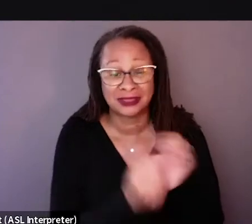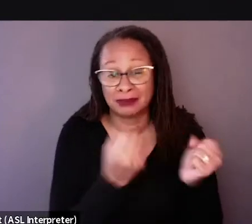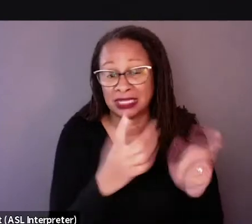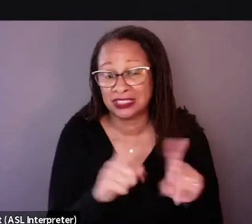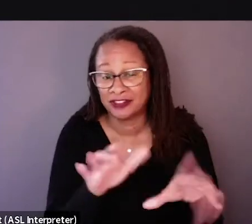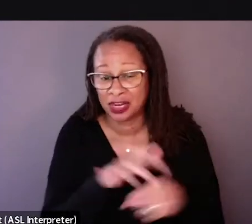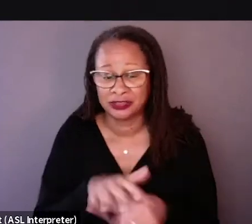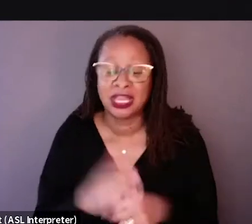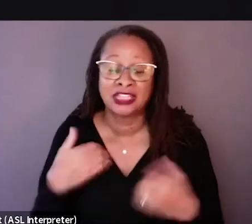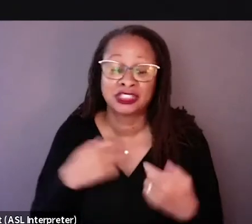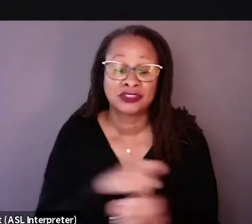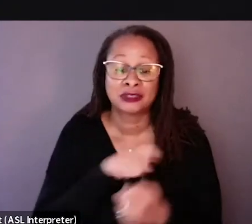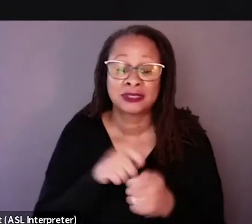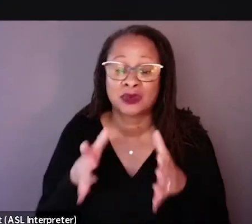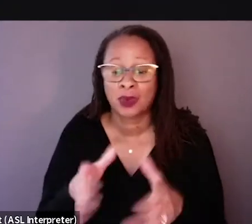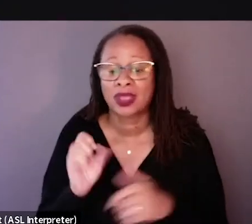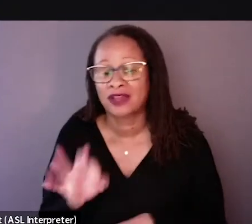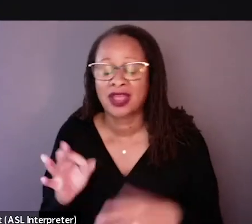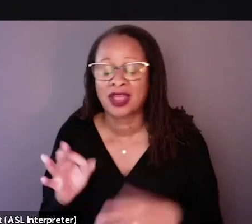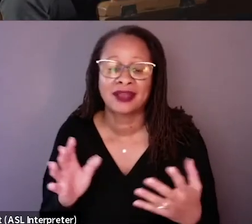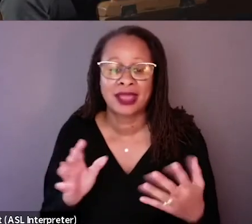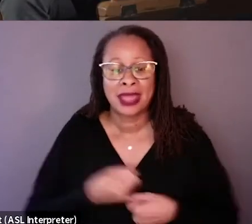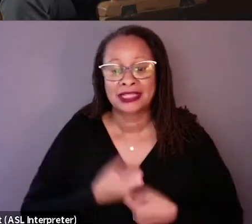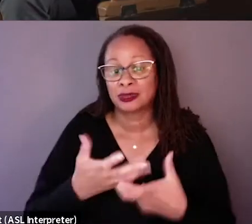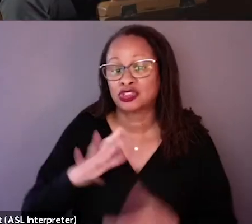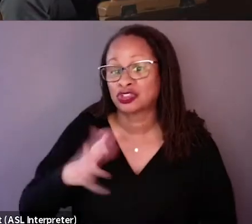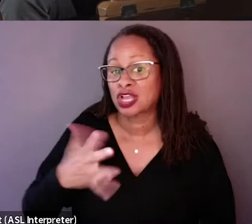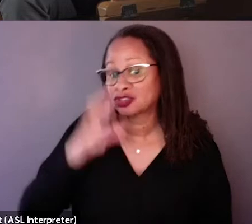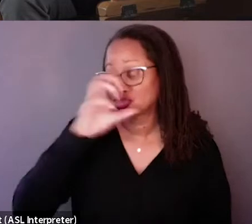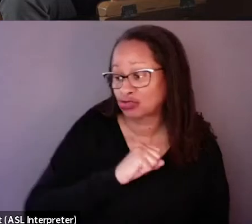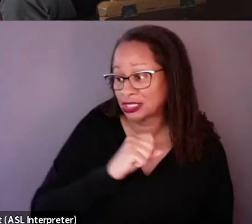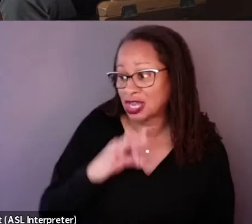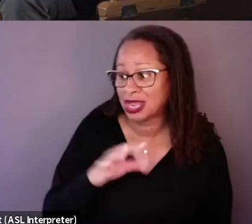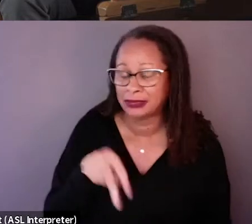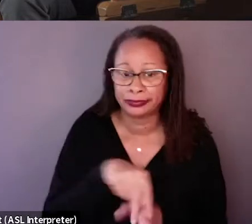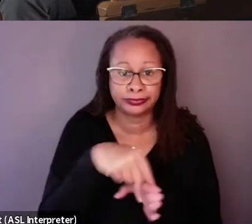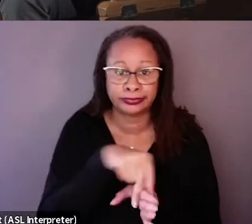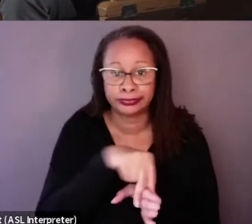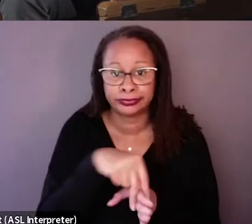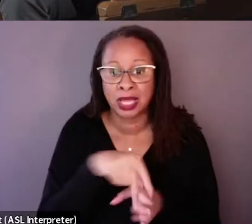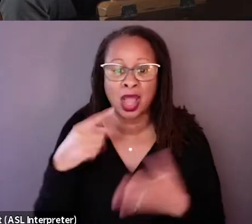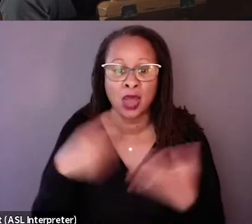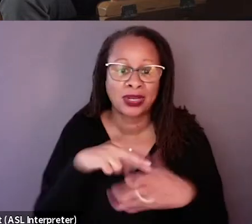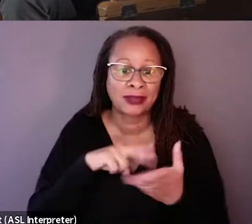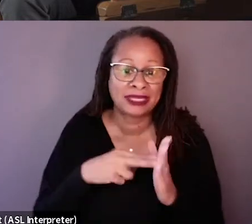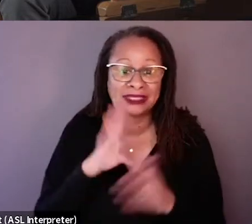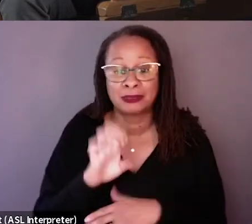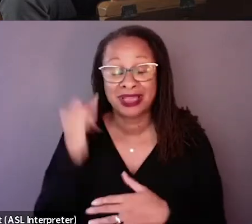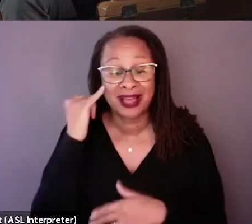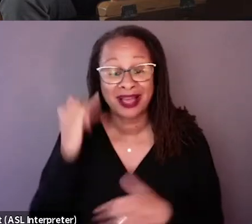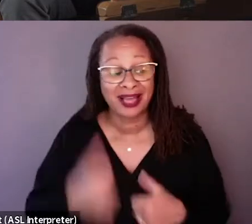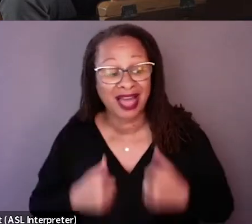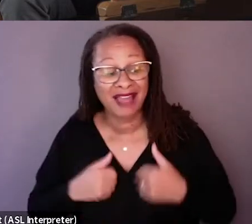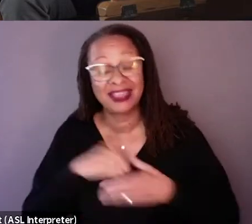particularly has this way of expressing kind of the strange and precarious beauty of what it means to be alive and in relationship with